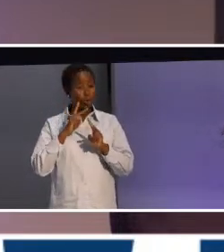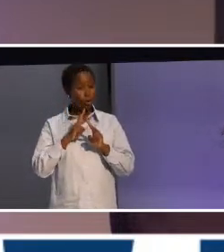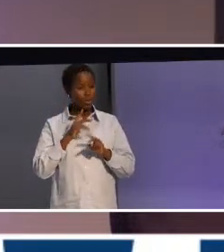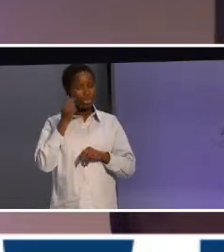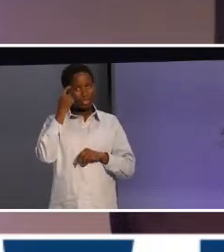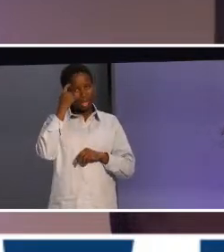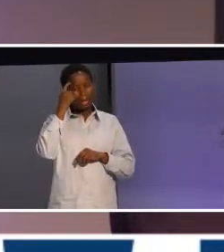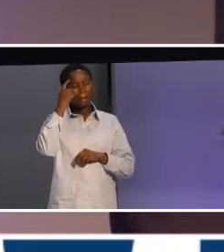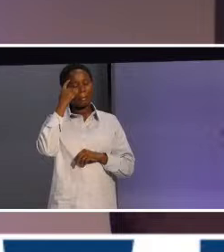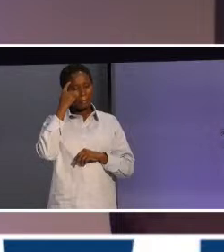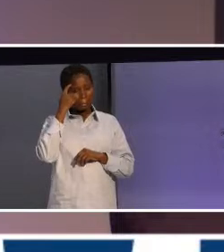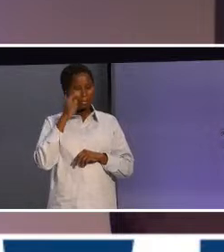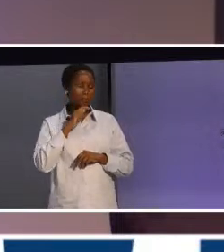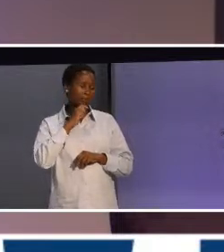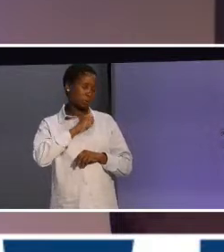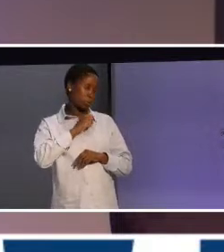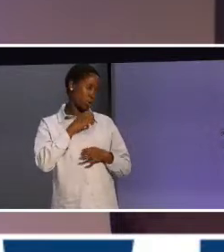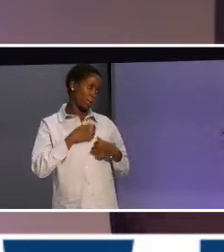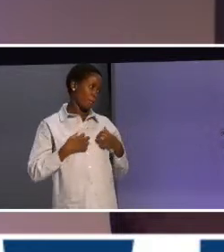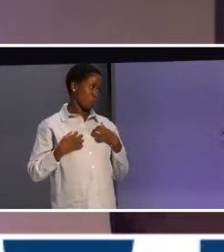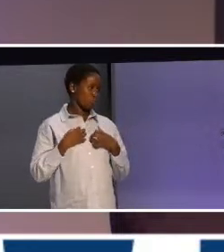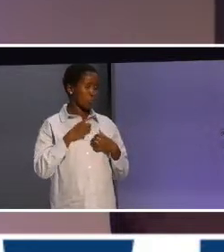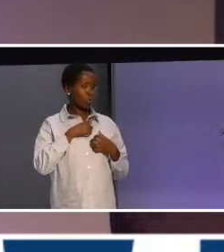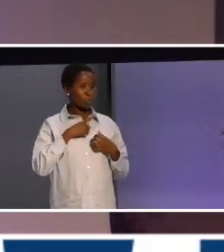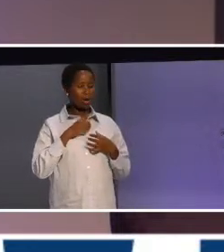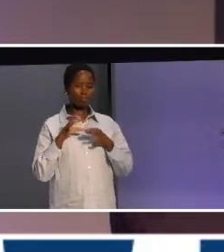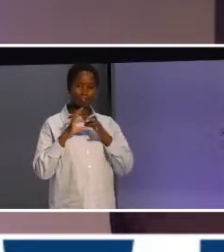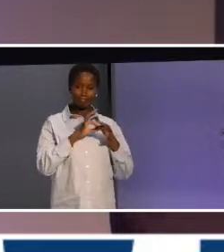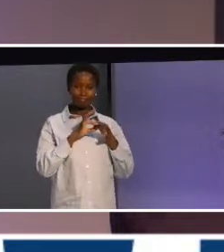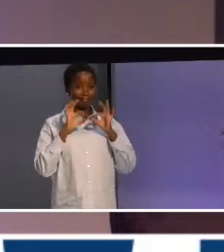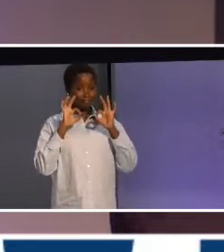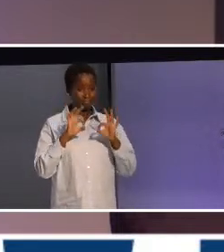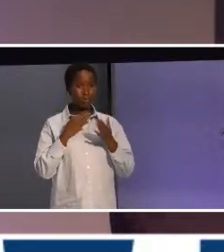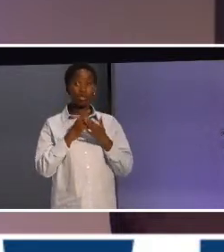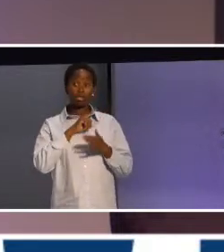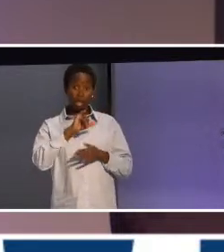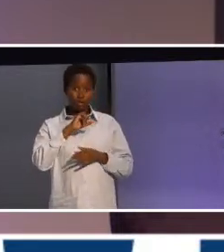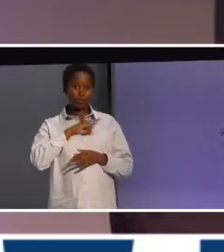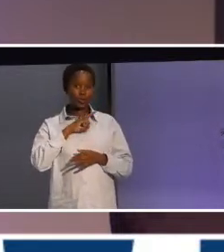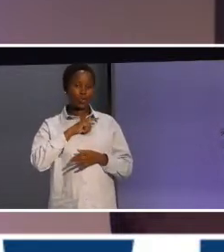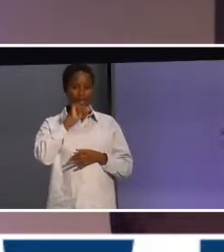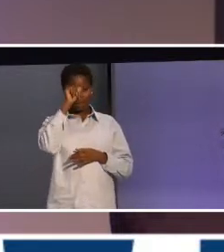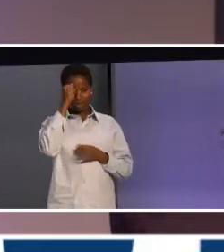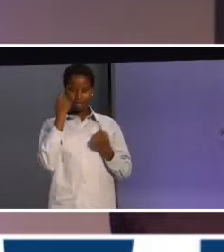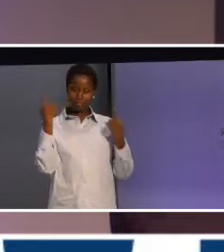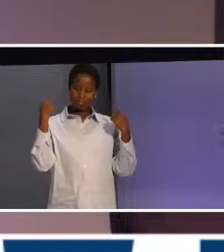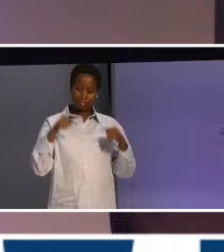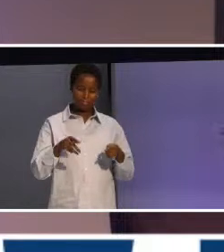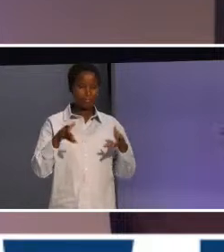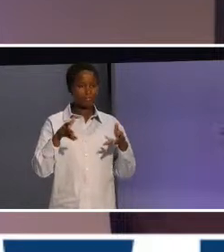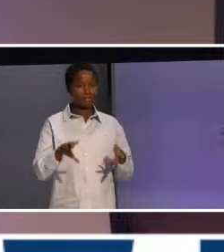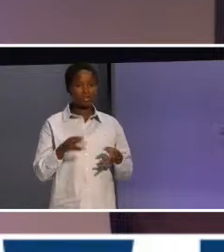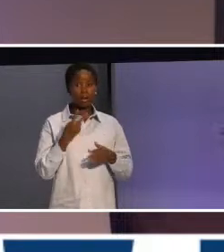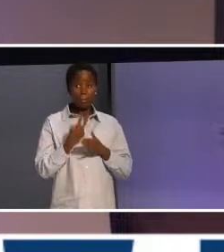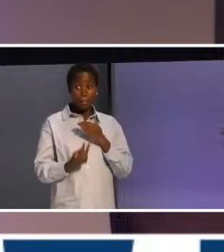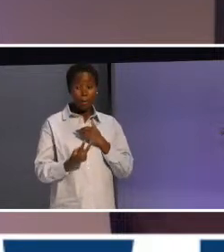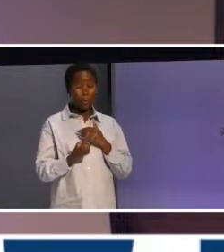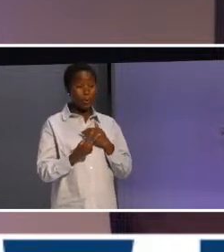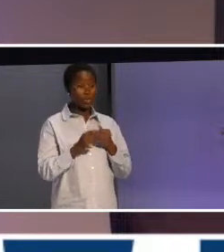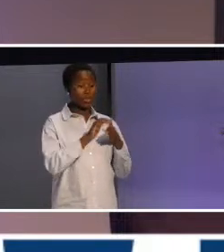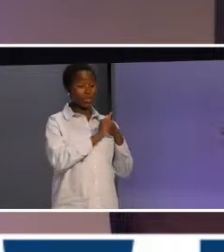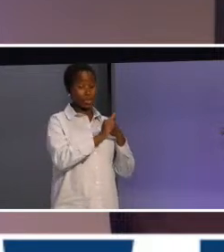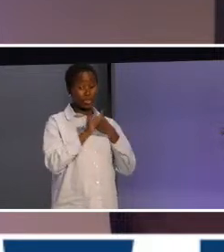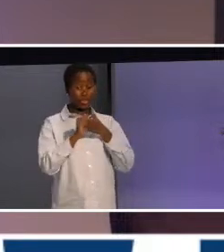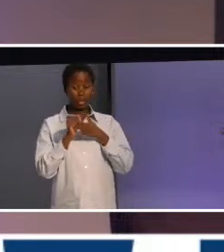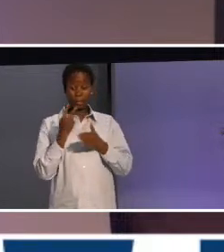and spiritually elated to be here in the land of Madiba and Mahatma, both great leaders who held similar views on